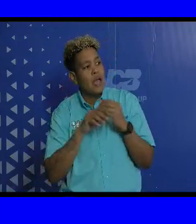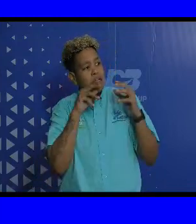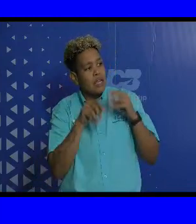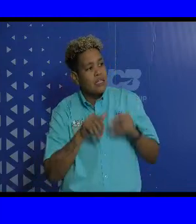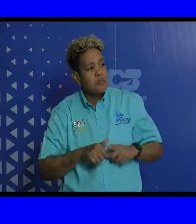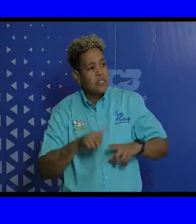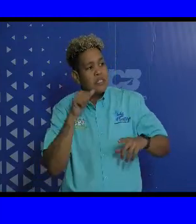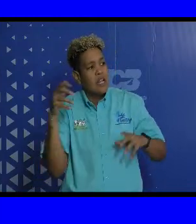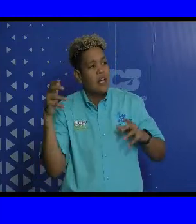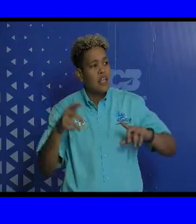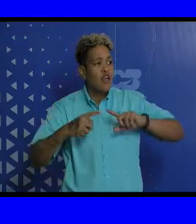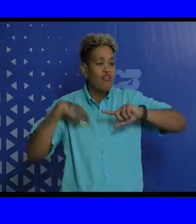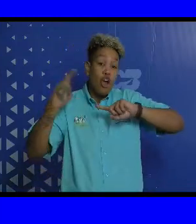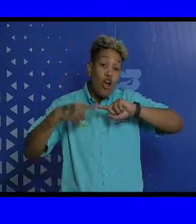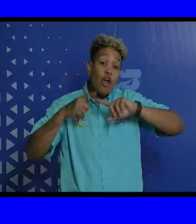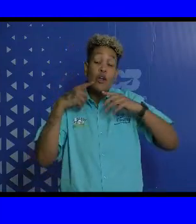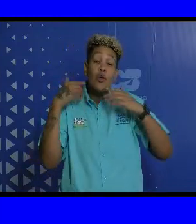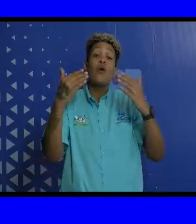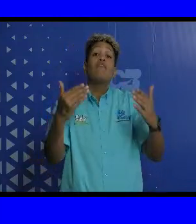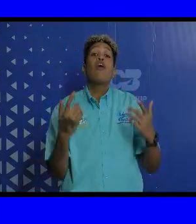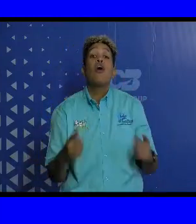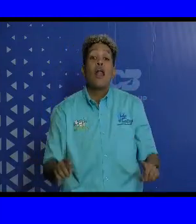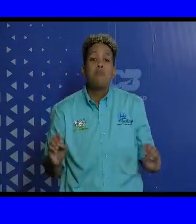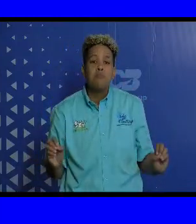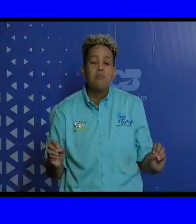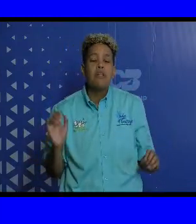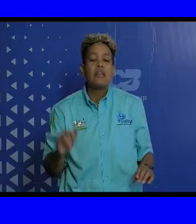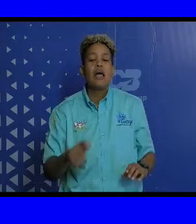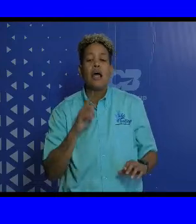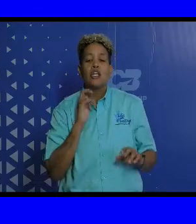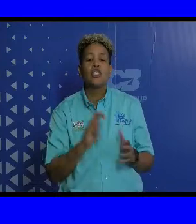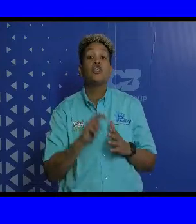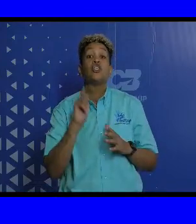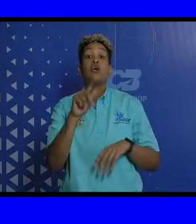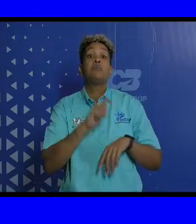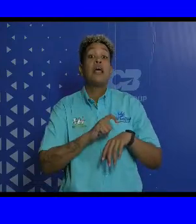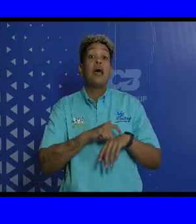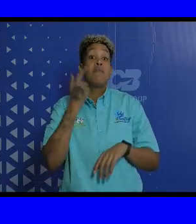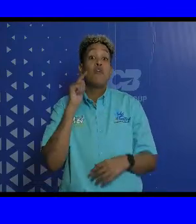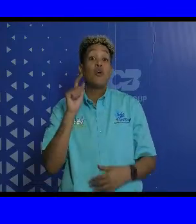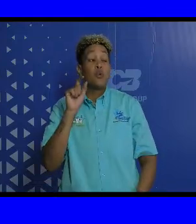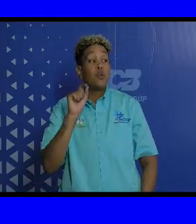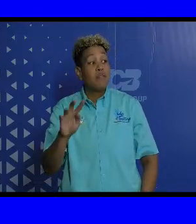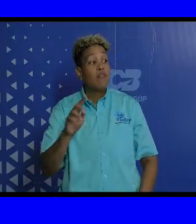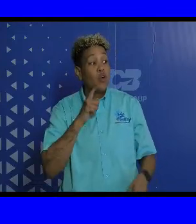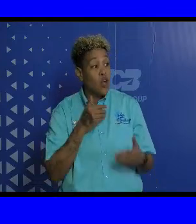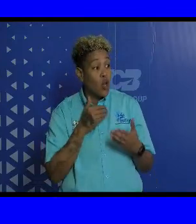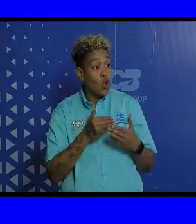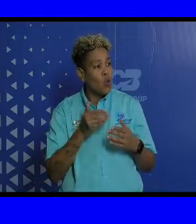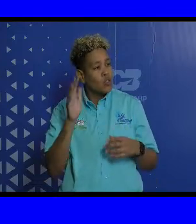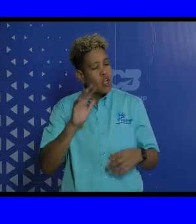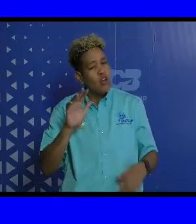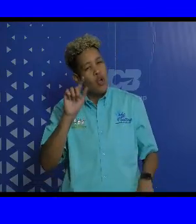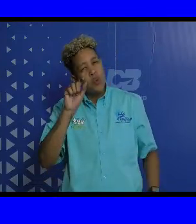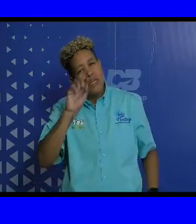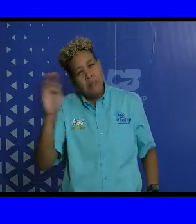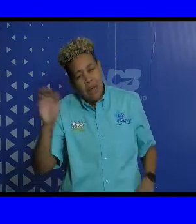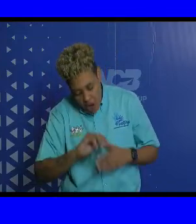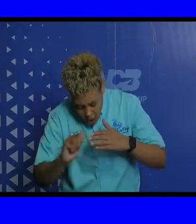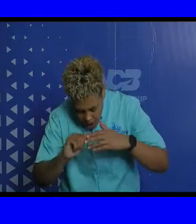that are no longer recurring going forward. That jump-off point for 2024 gets closer to about $20